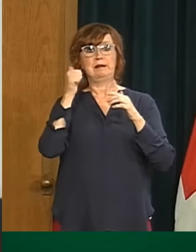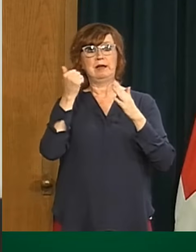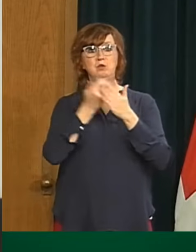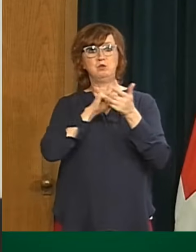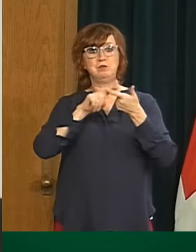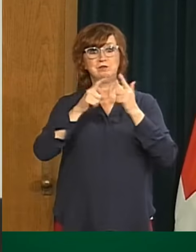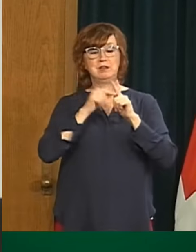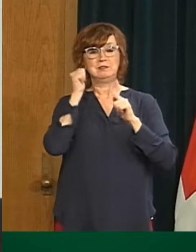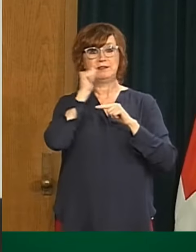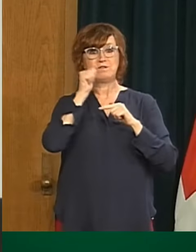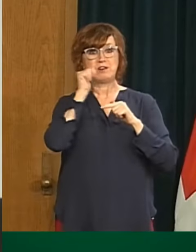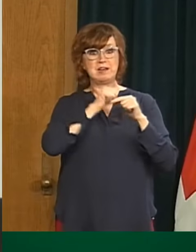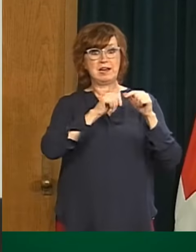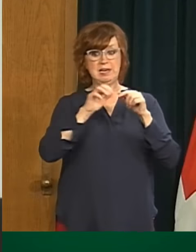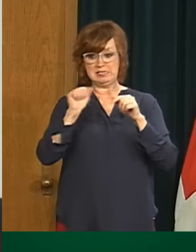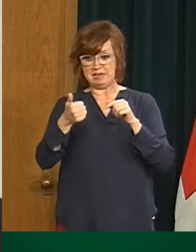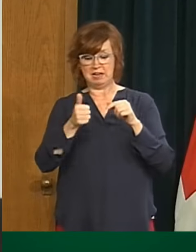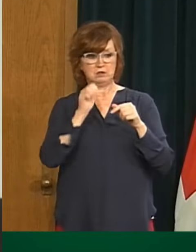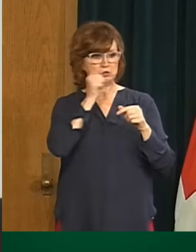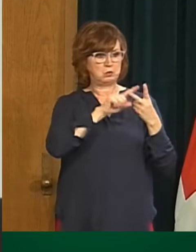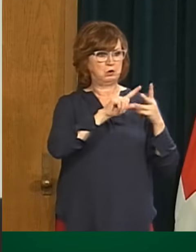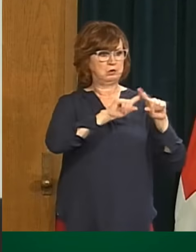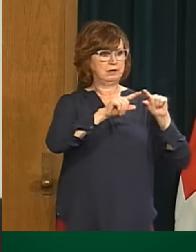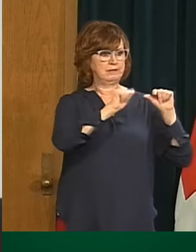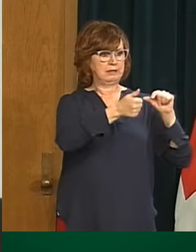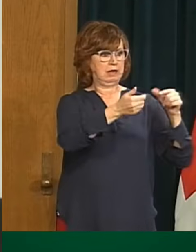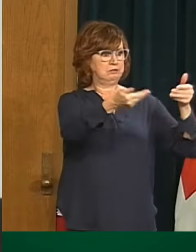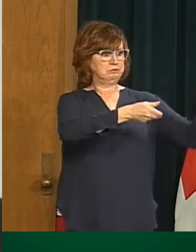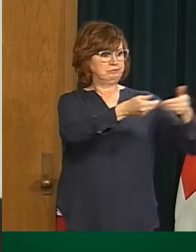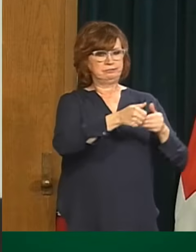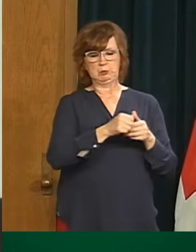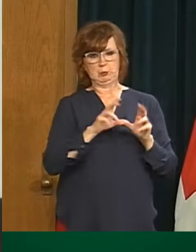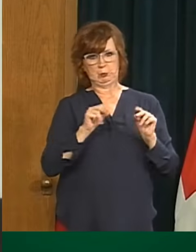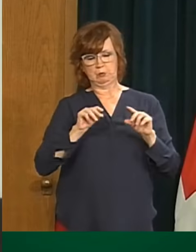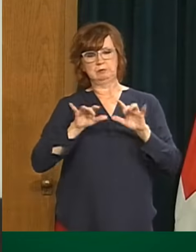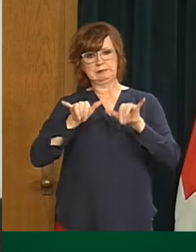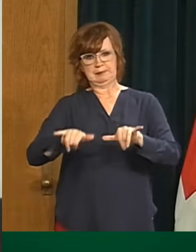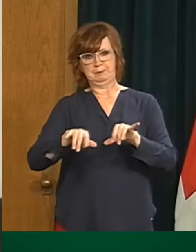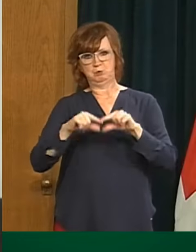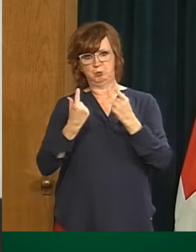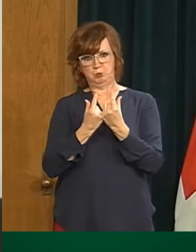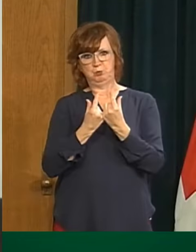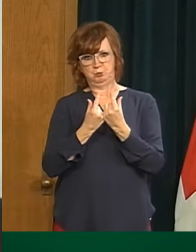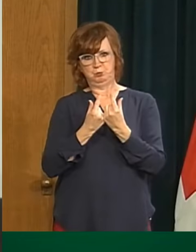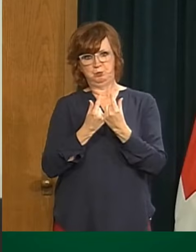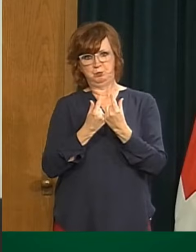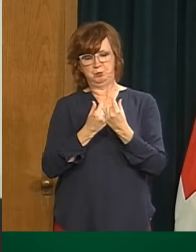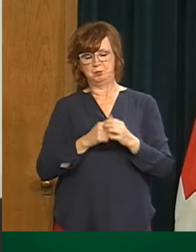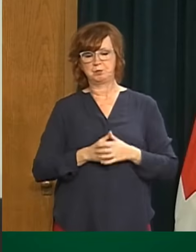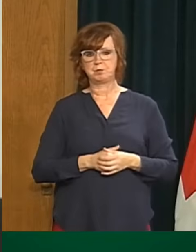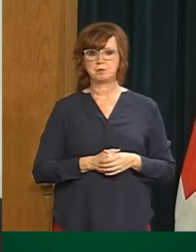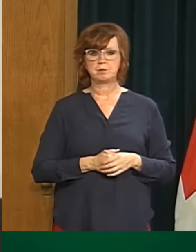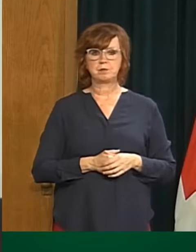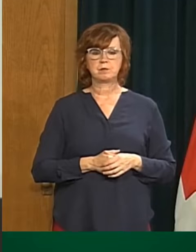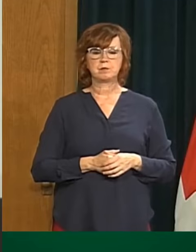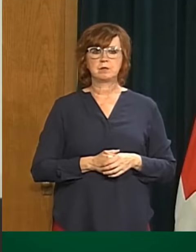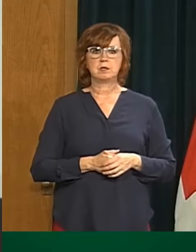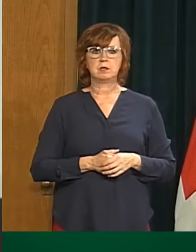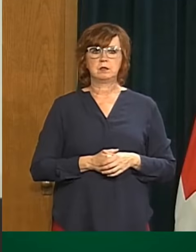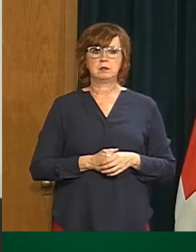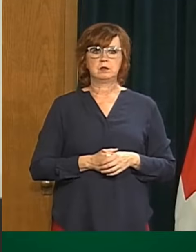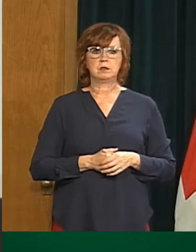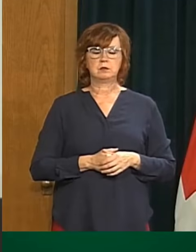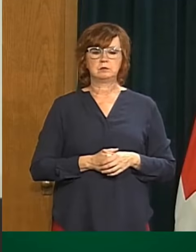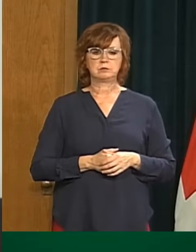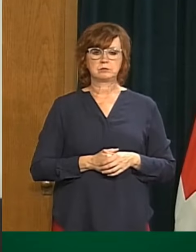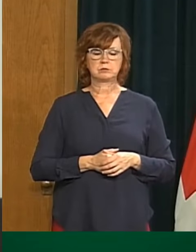but proceeding cautiously with expanding your social circle. But certainly, if there was community transmission